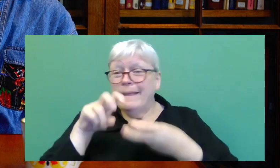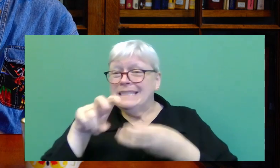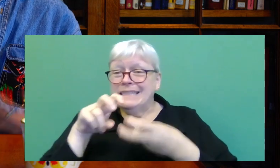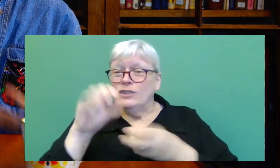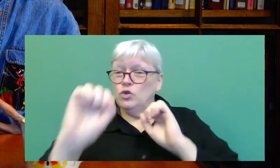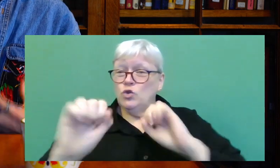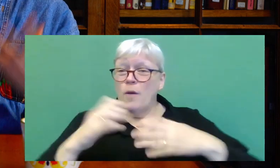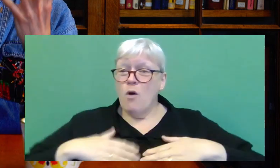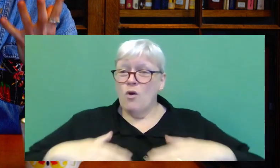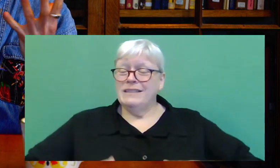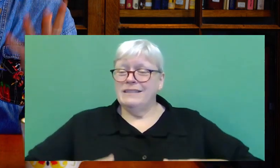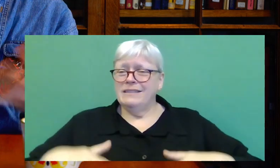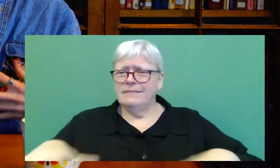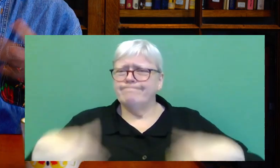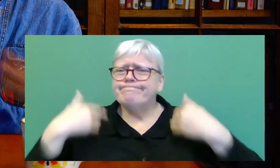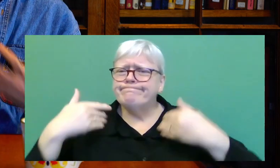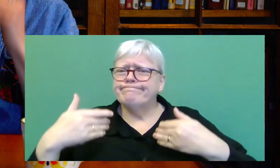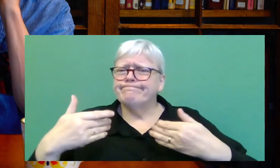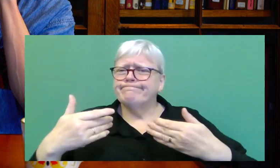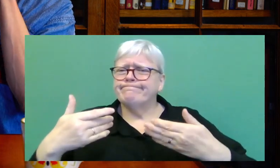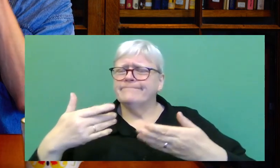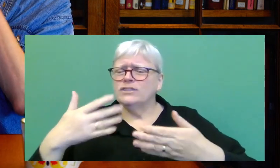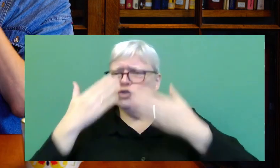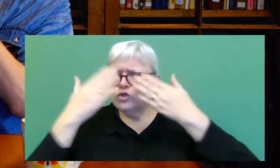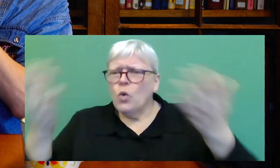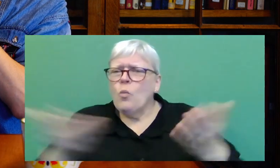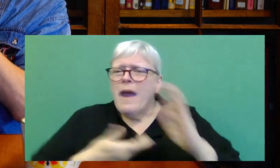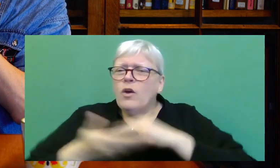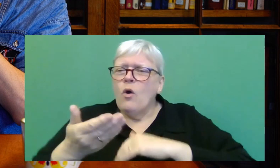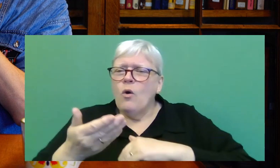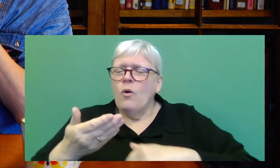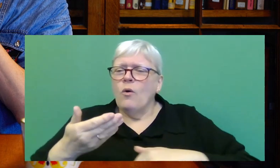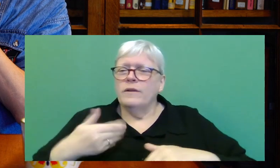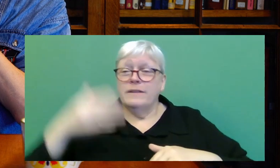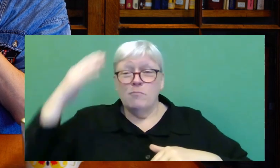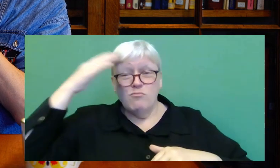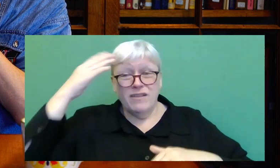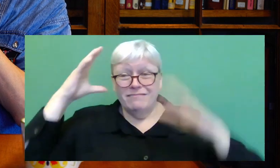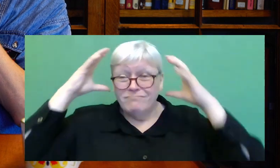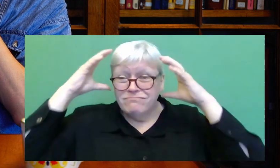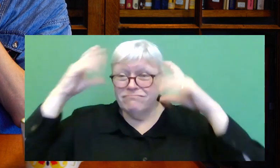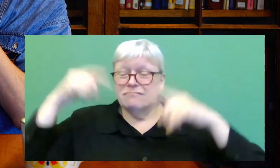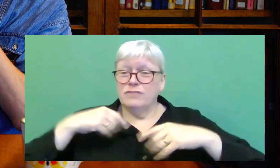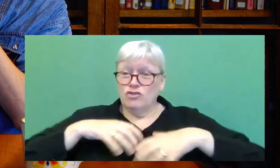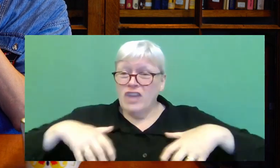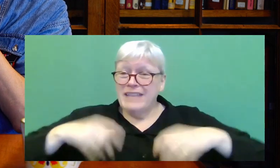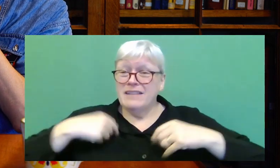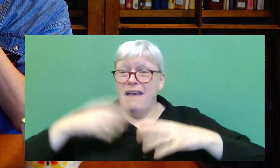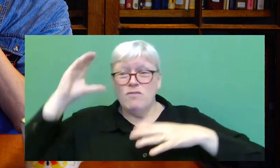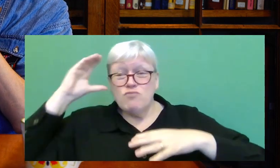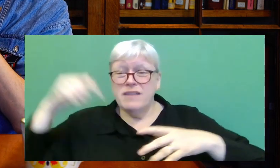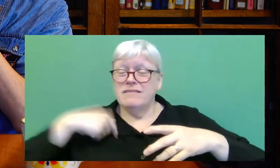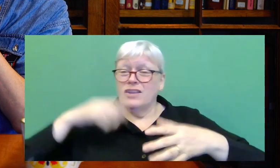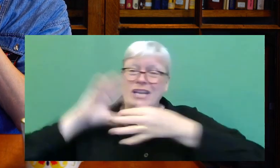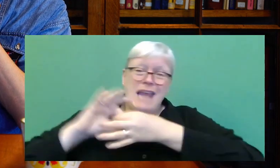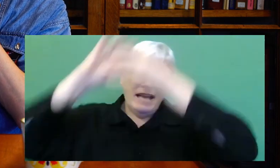are our mind. The gut has a brain, the brain is a brain, the chest chamber has a brain. The more connected we can be to ourselves, the more powerful we can be as